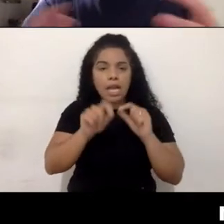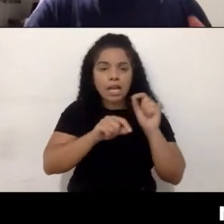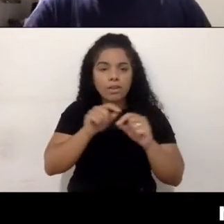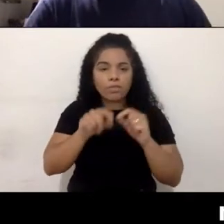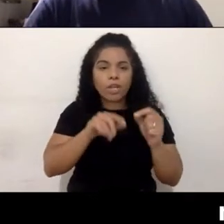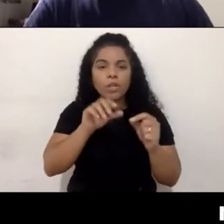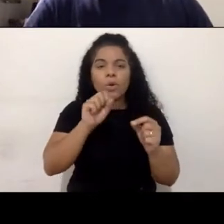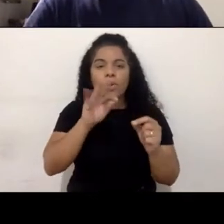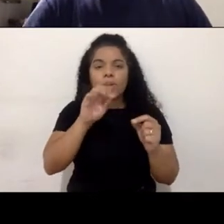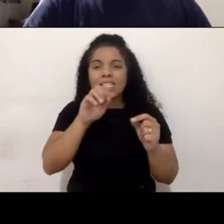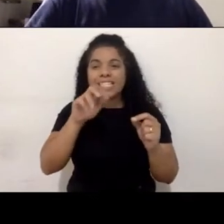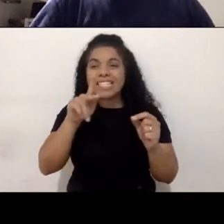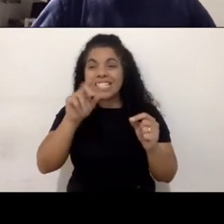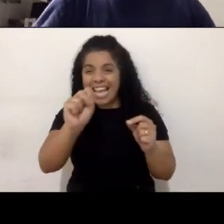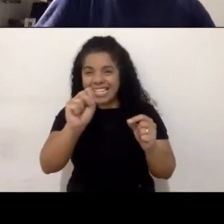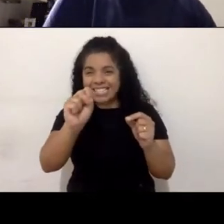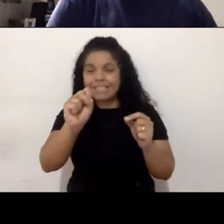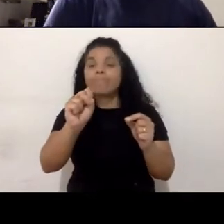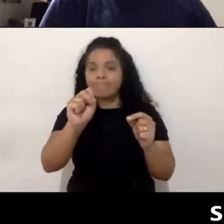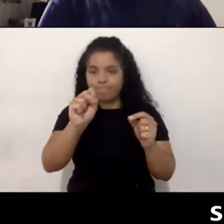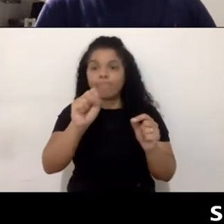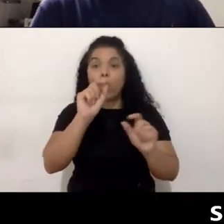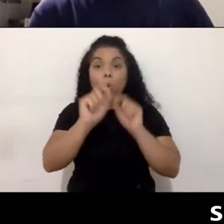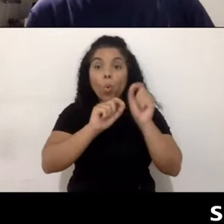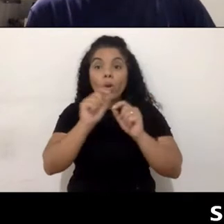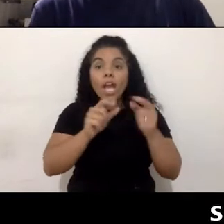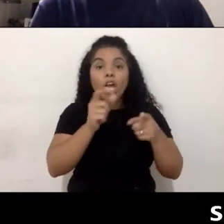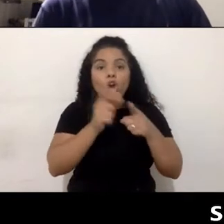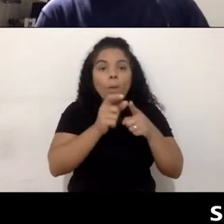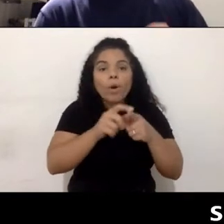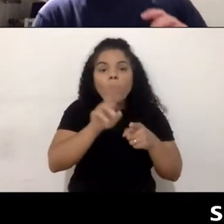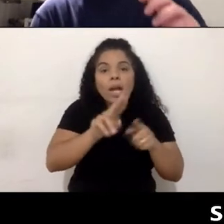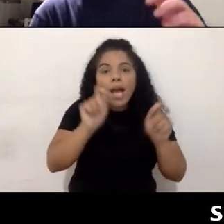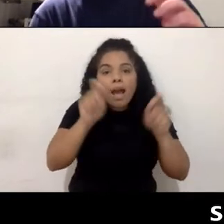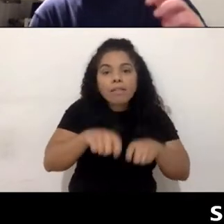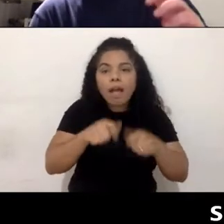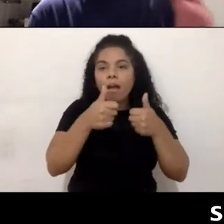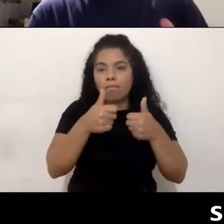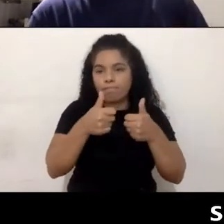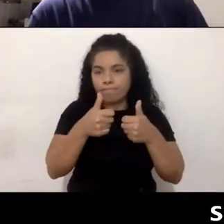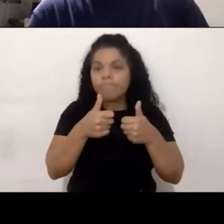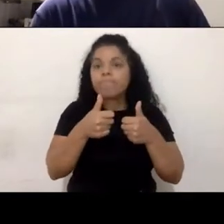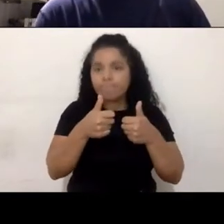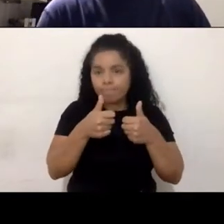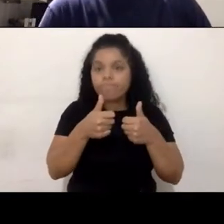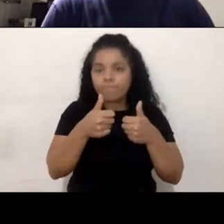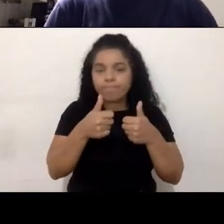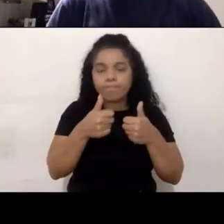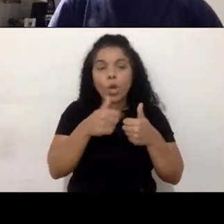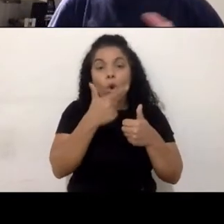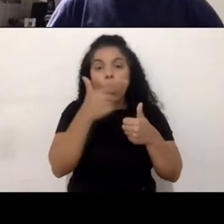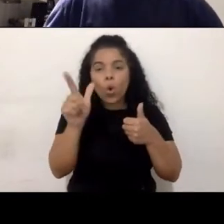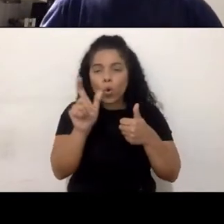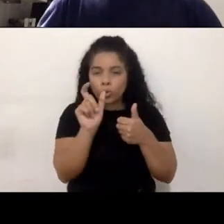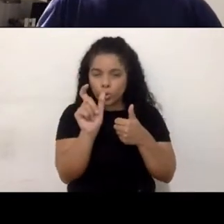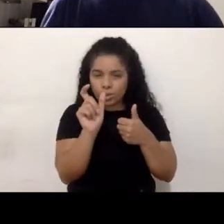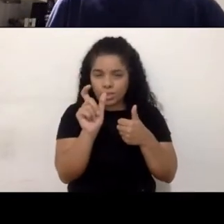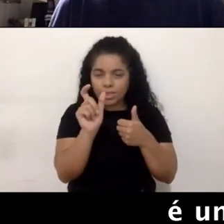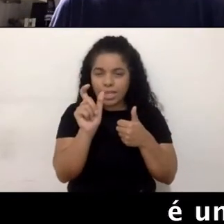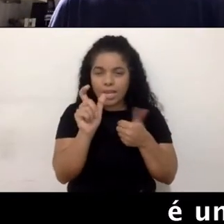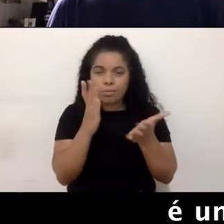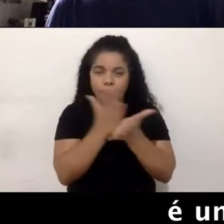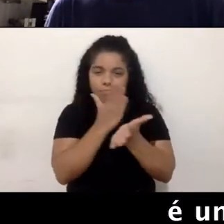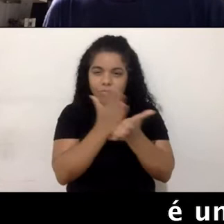composable component. And another term from the Evolutionary Architecture book is the idea of an architectural quantum.